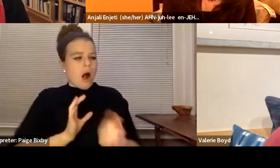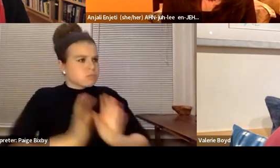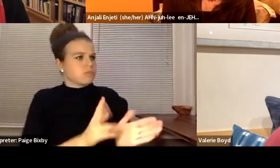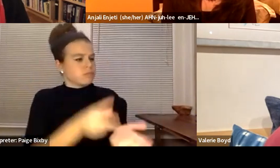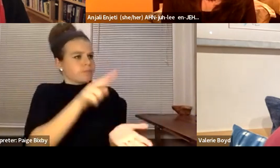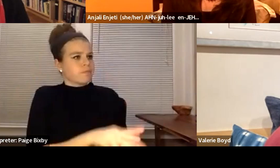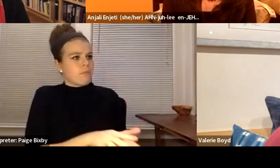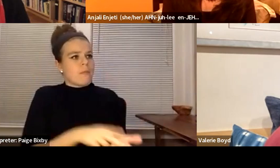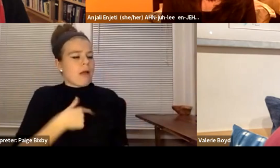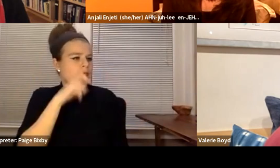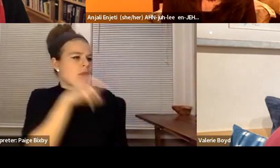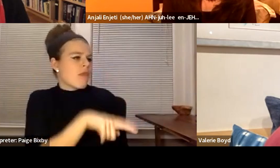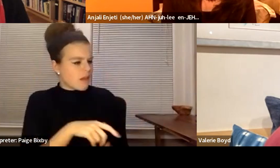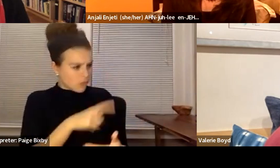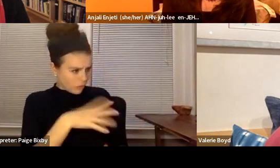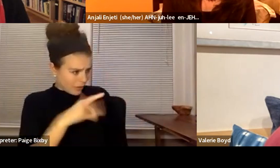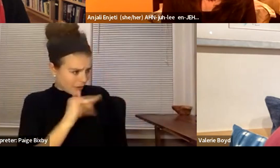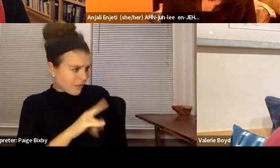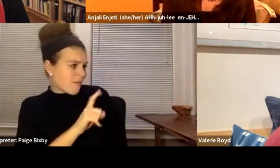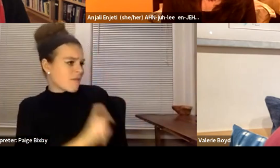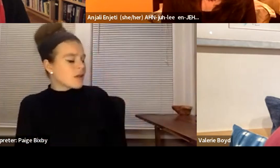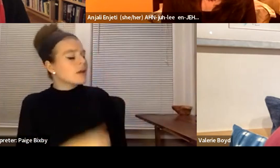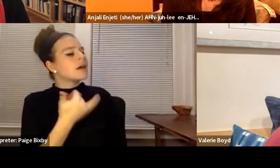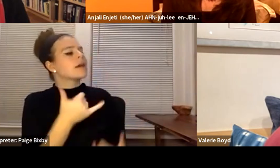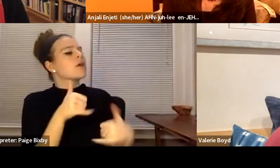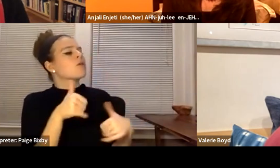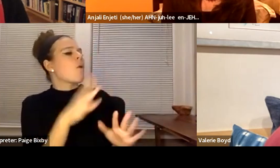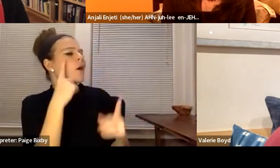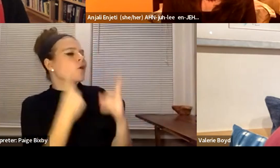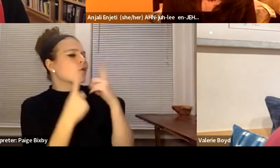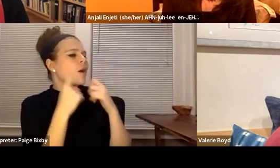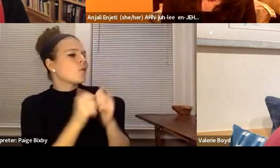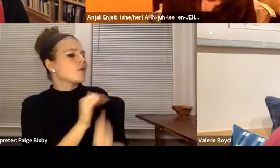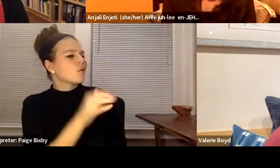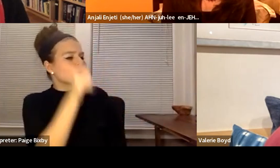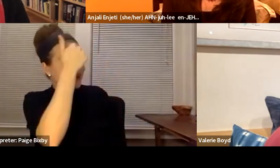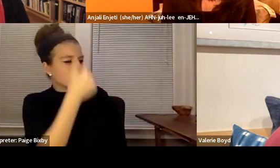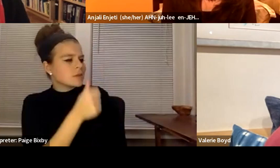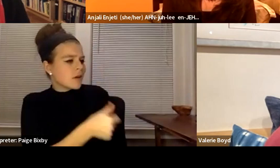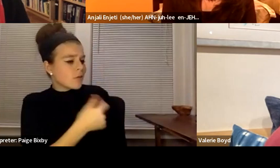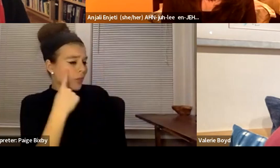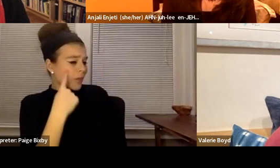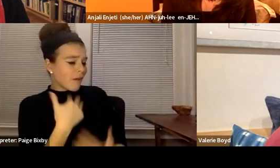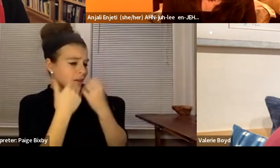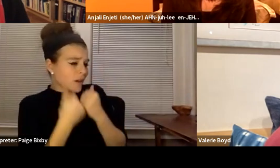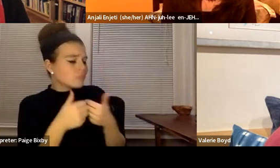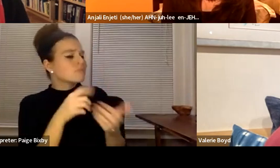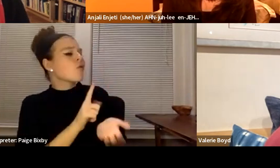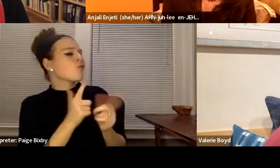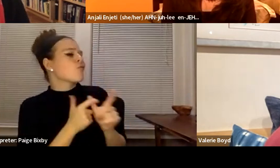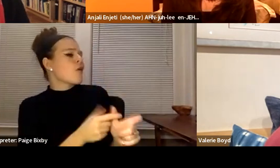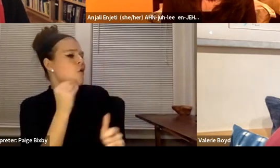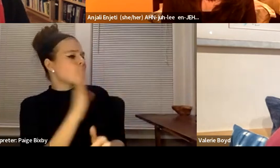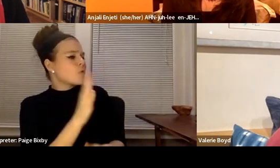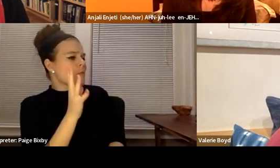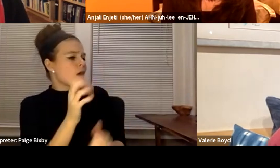on me. "How do you like that, huh? Now go on and cry with your dumb self. You think I care? Run home to your mother with